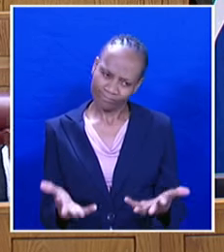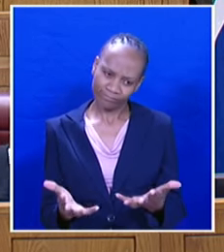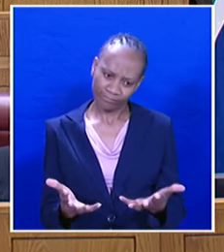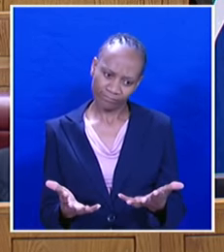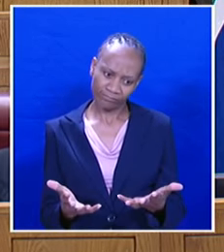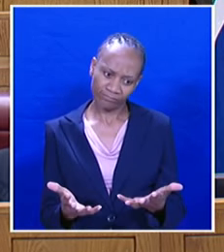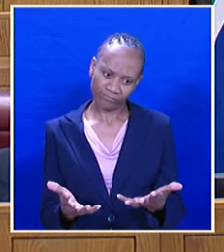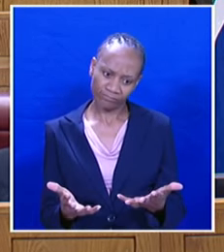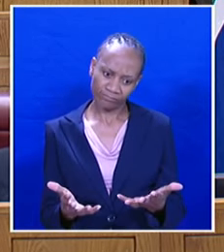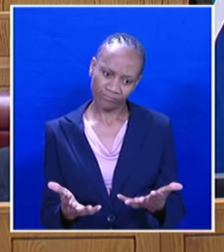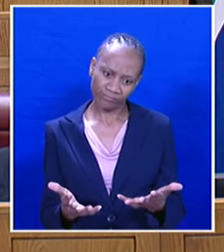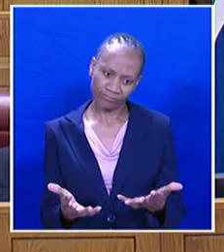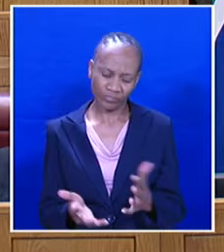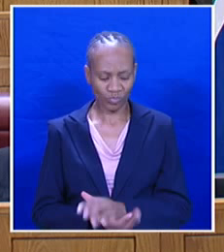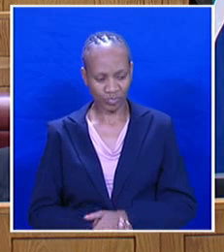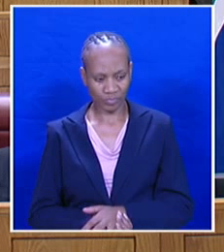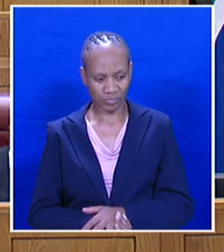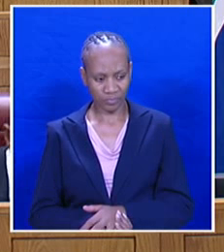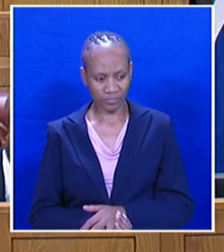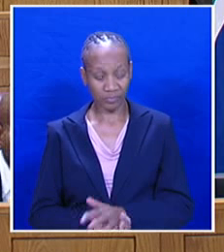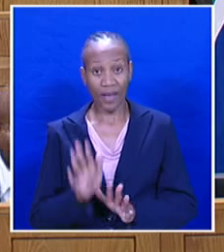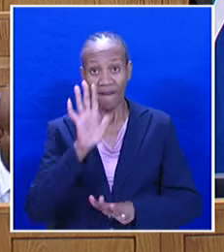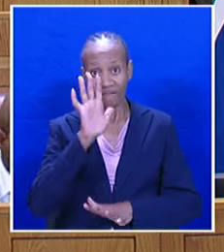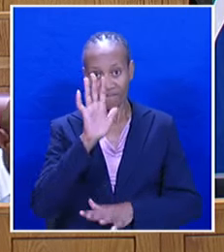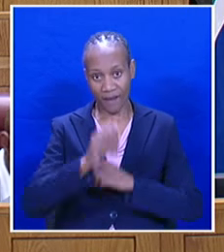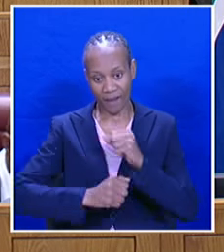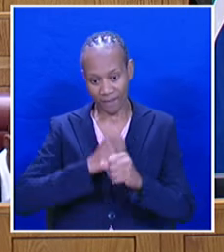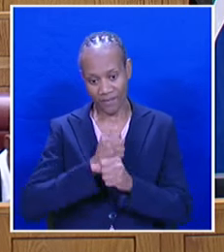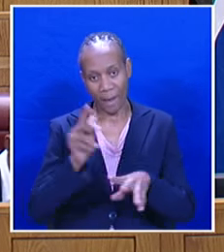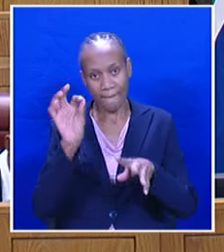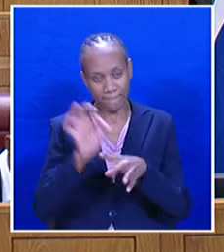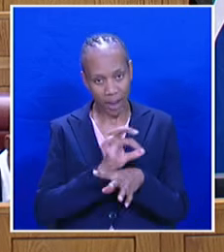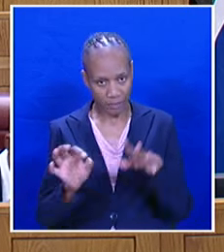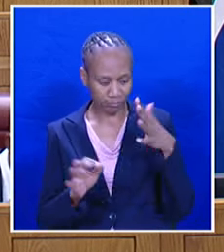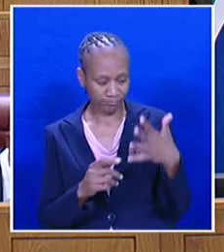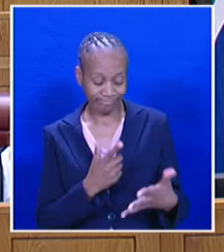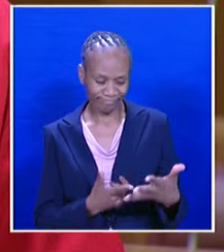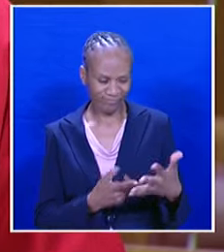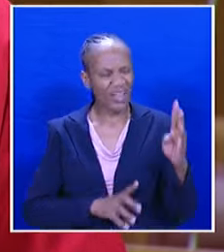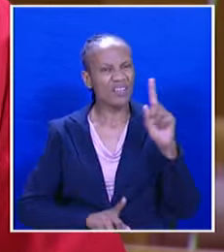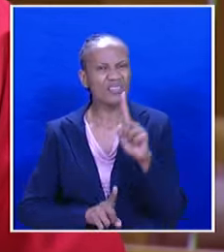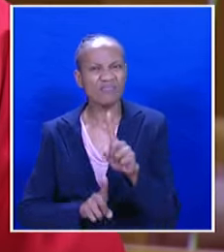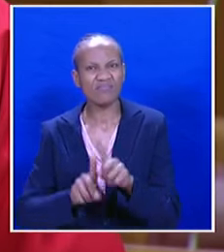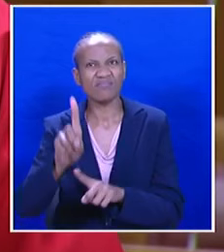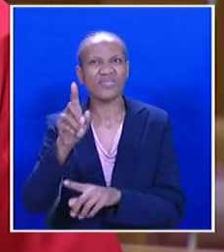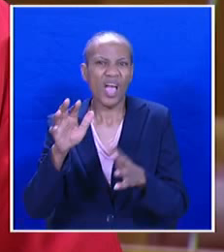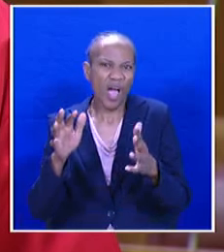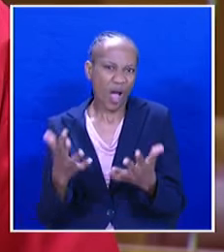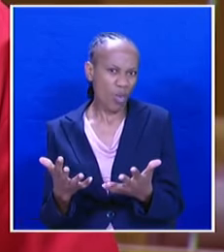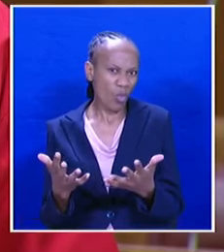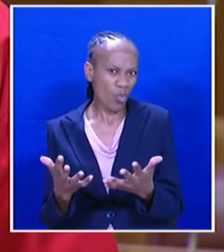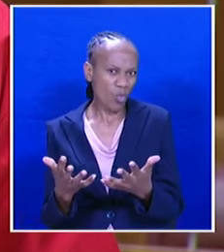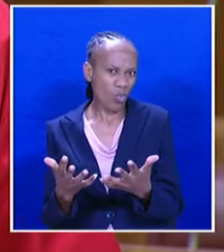How do you think the 5-year plan will succeed when there is a leadership squabbles